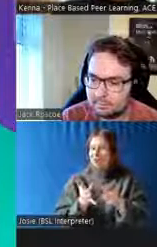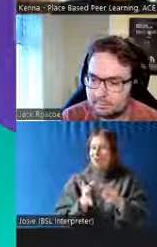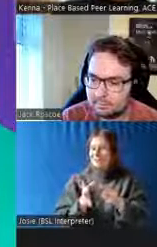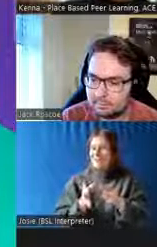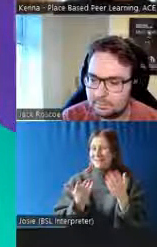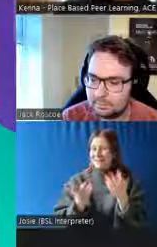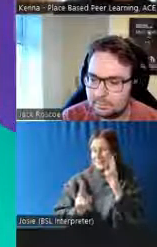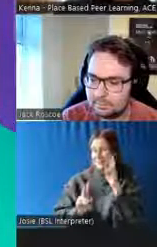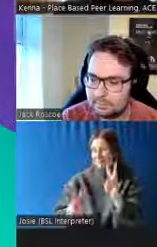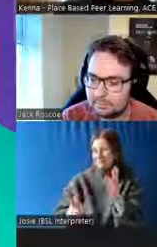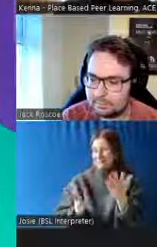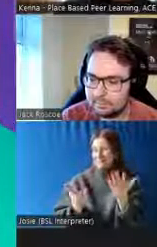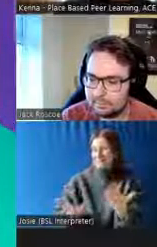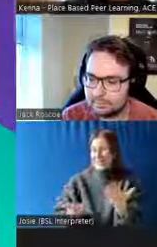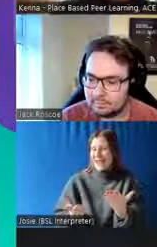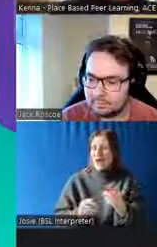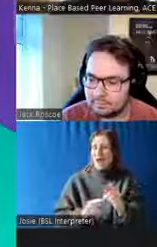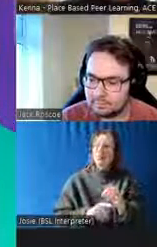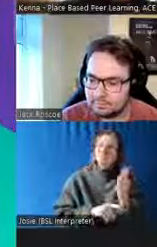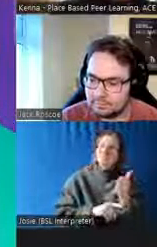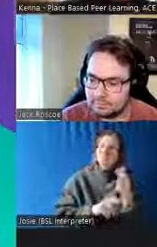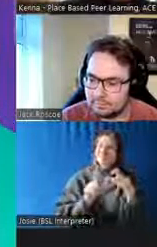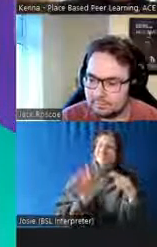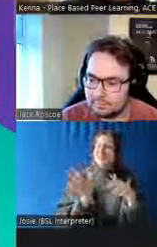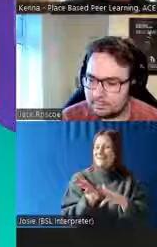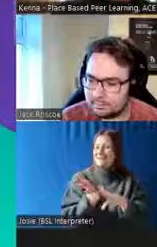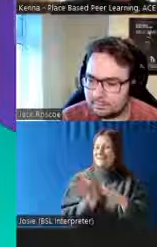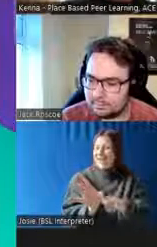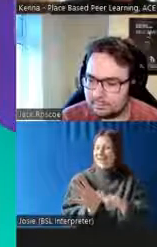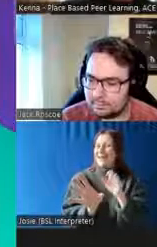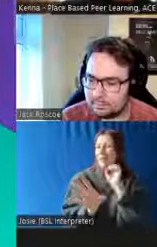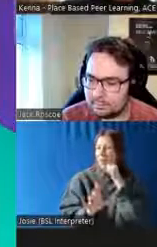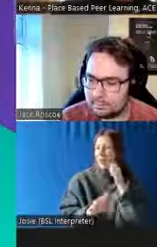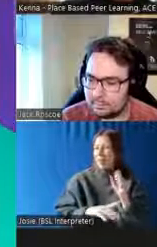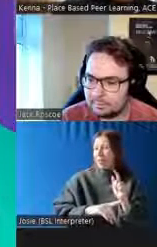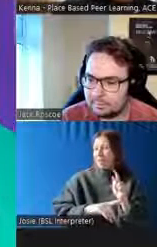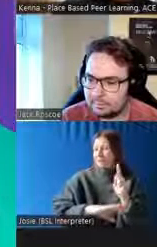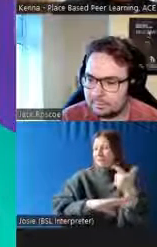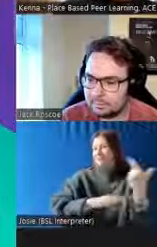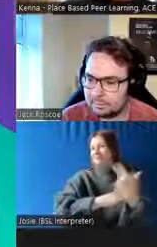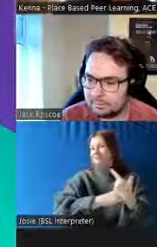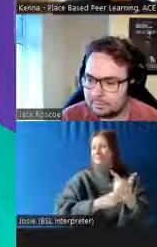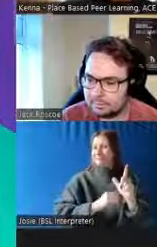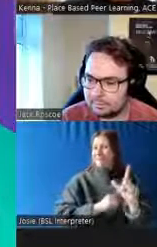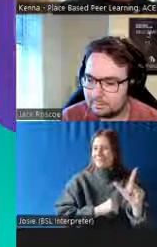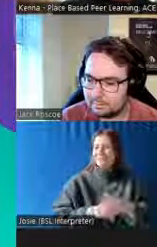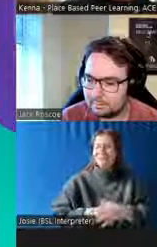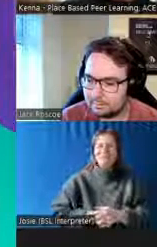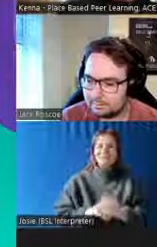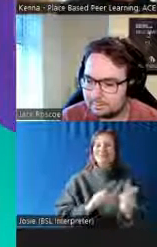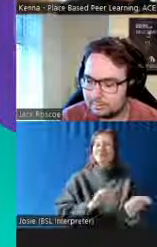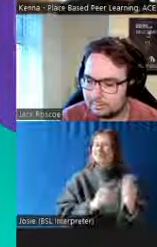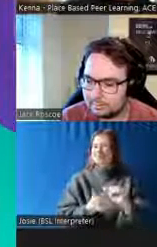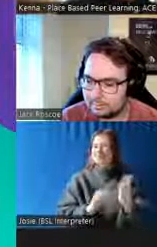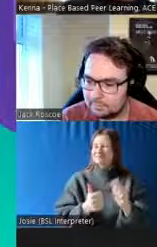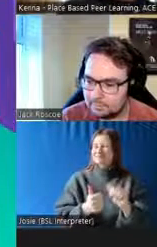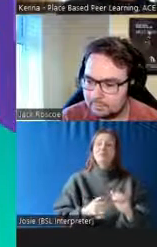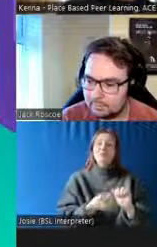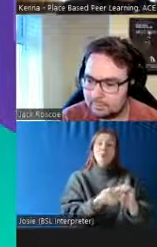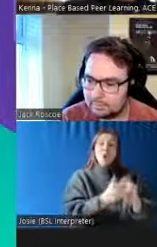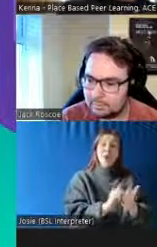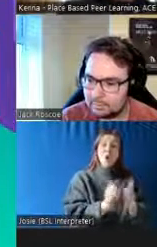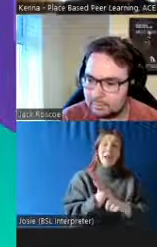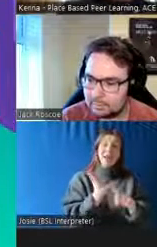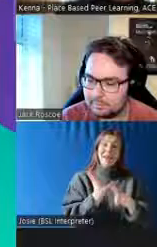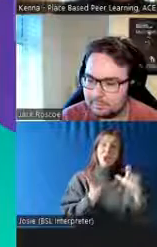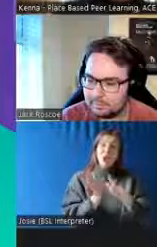screen, and Danny, who will be alternating with Josie. My colleague Lucy is also here today.